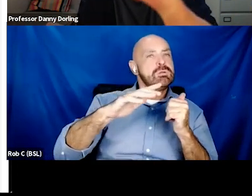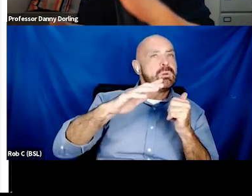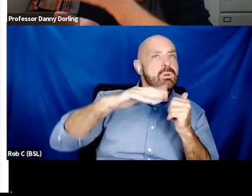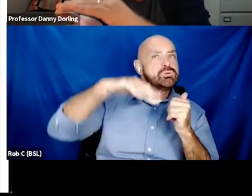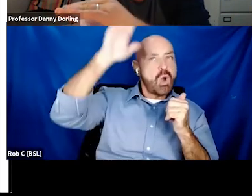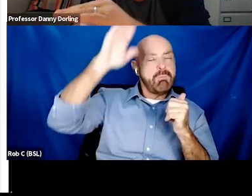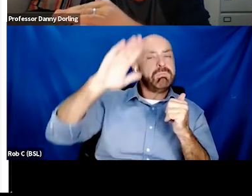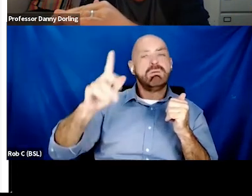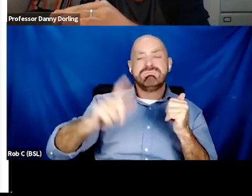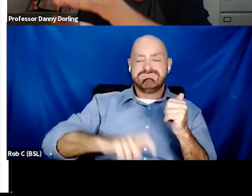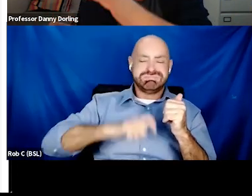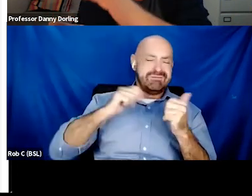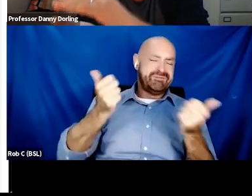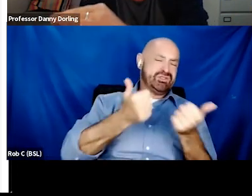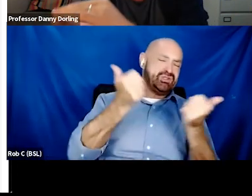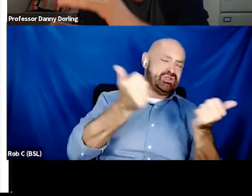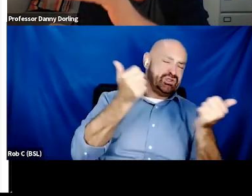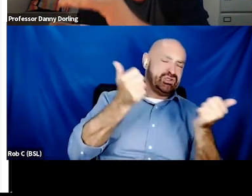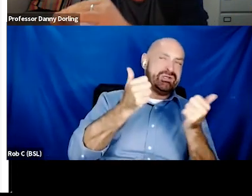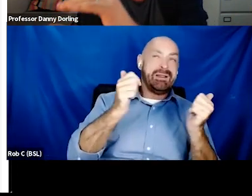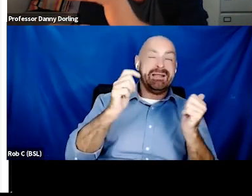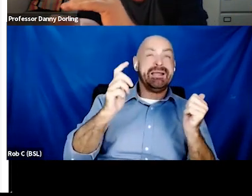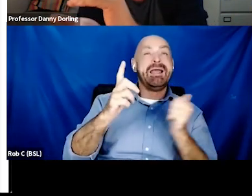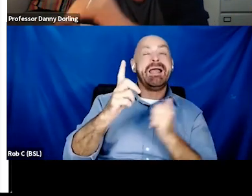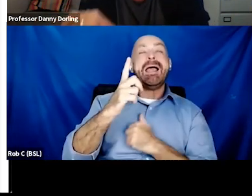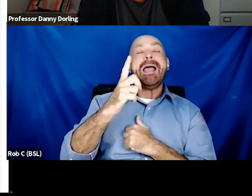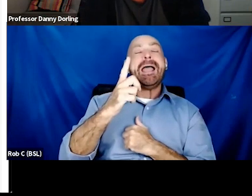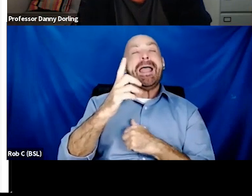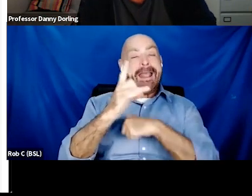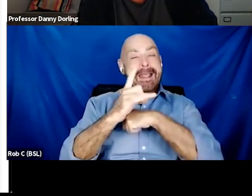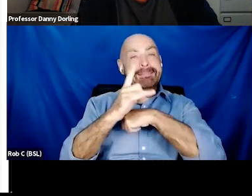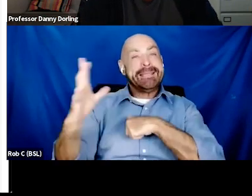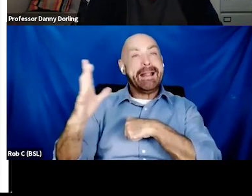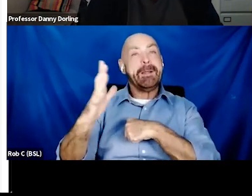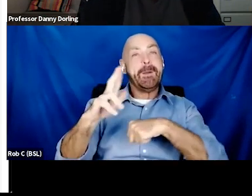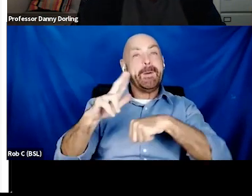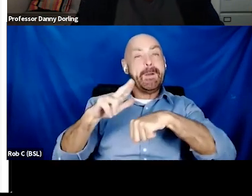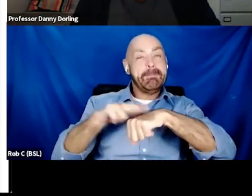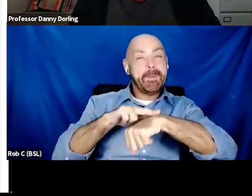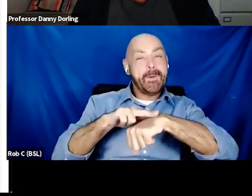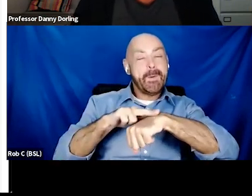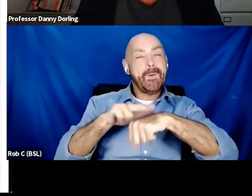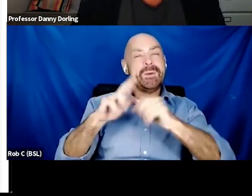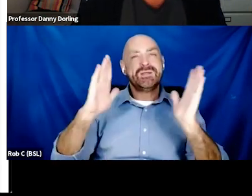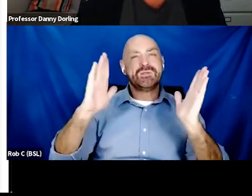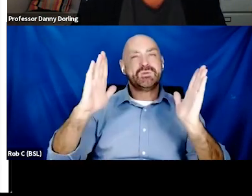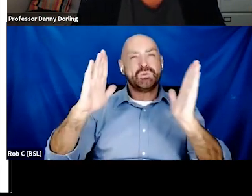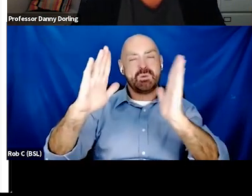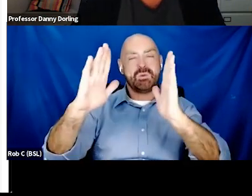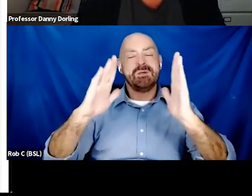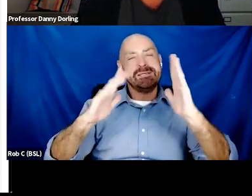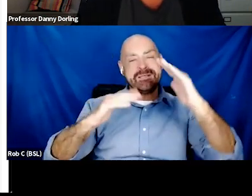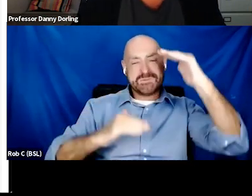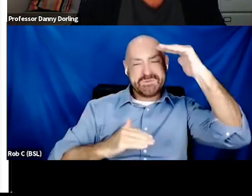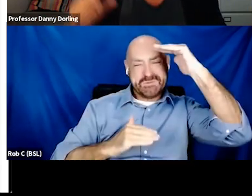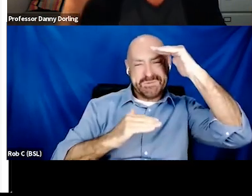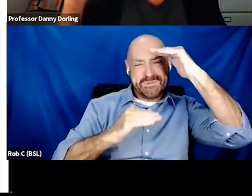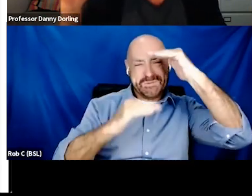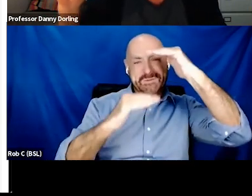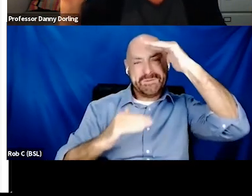it squeezed the yellow and the blue proportions, which are the 7 to 9 months and the 10 to 12